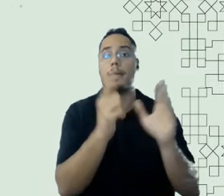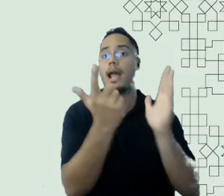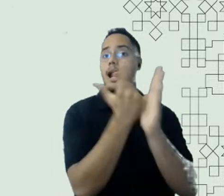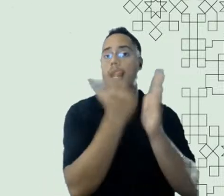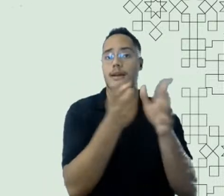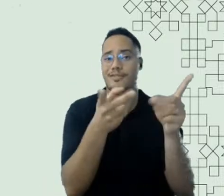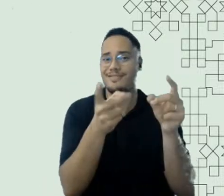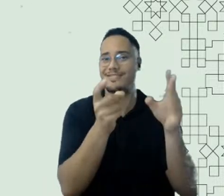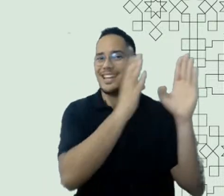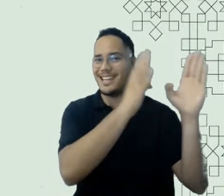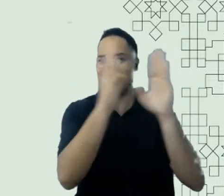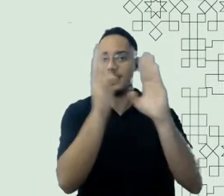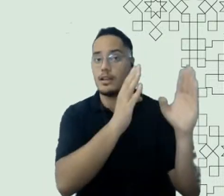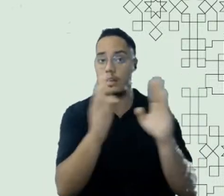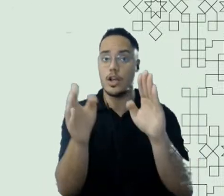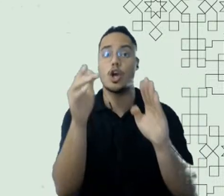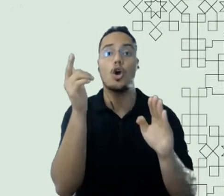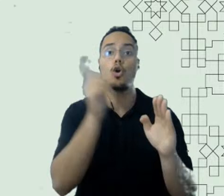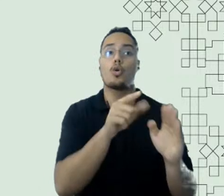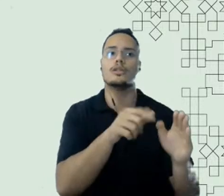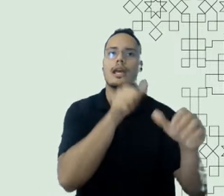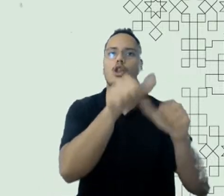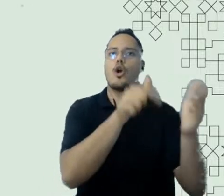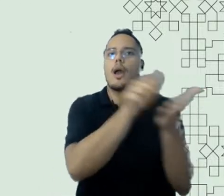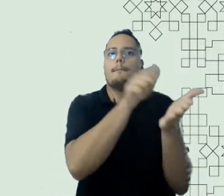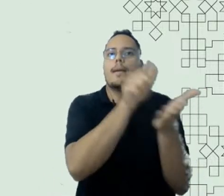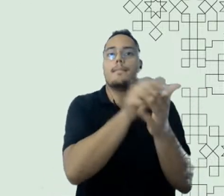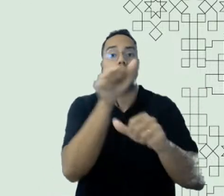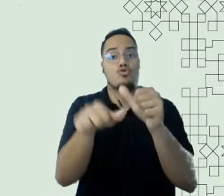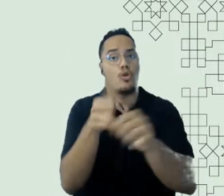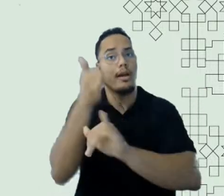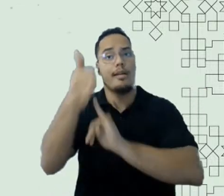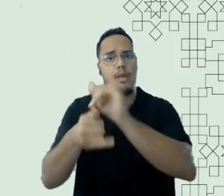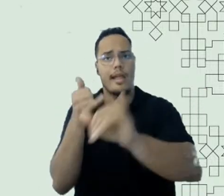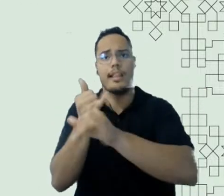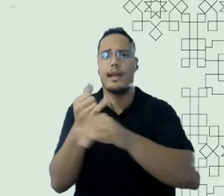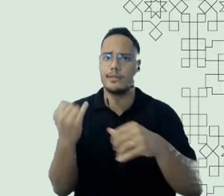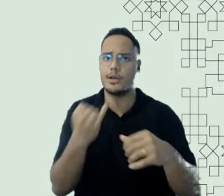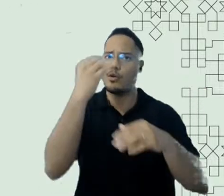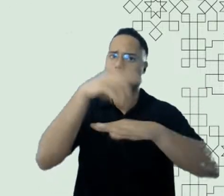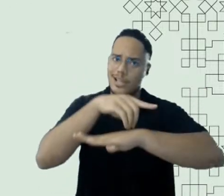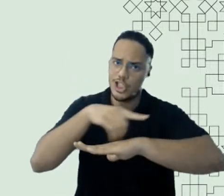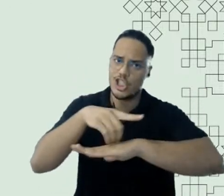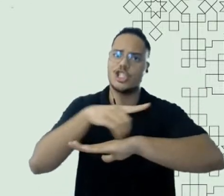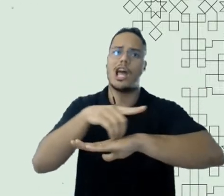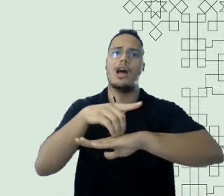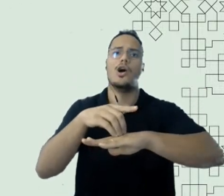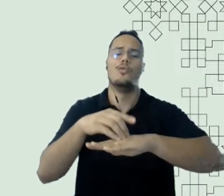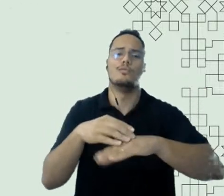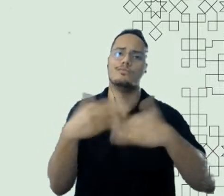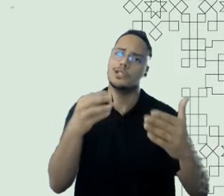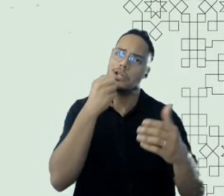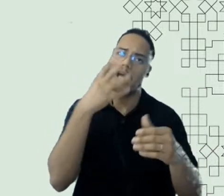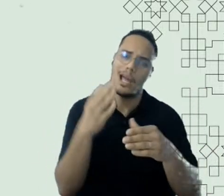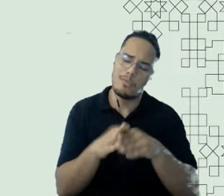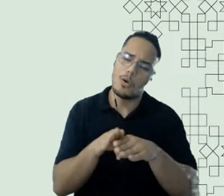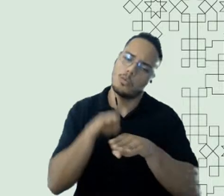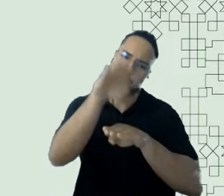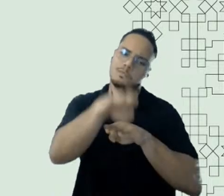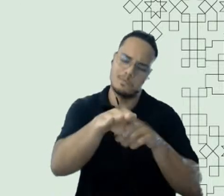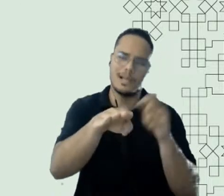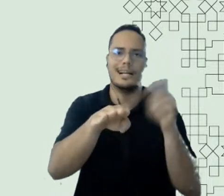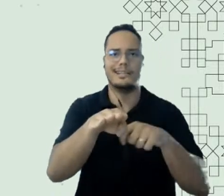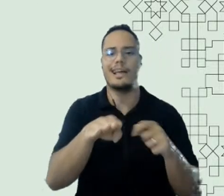that the directive is a step forward. It's not enough, but it's already there. So there is one, actually those exceptions